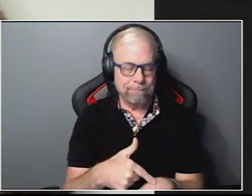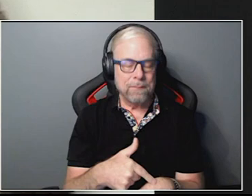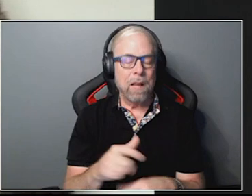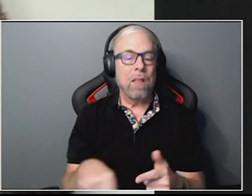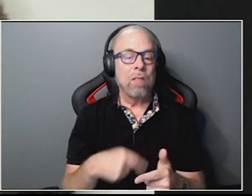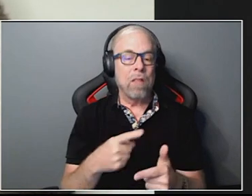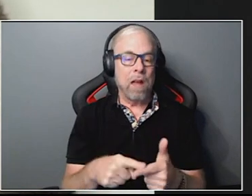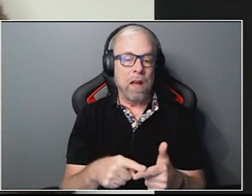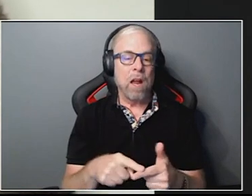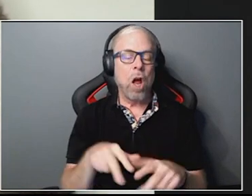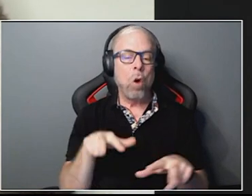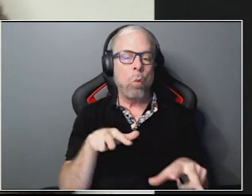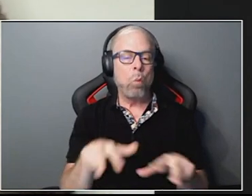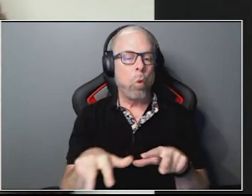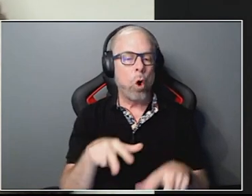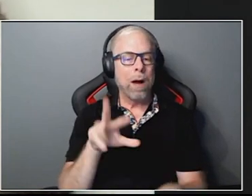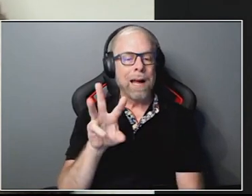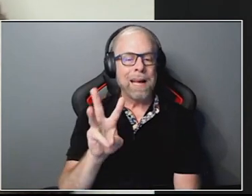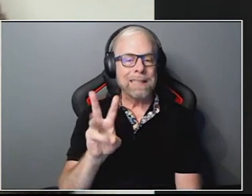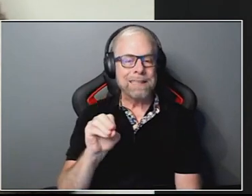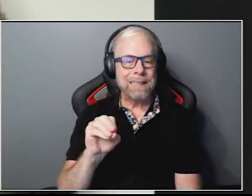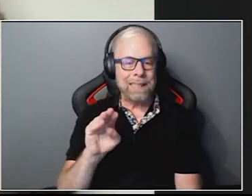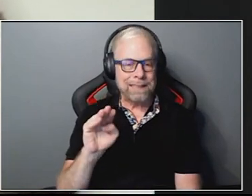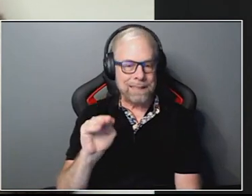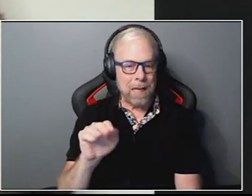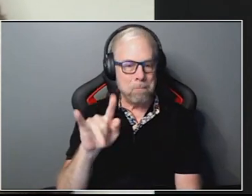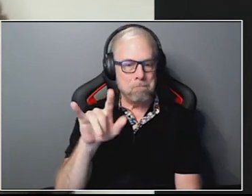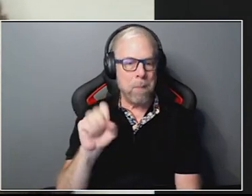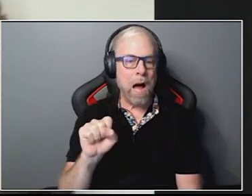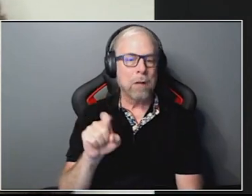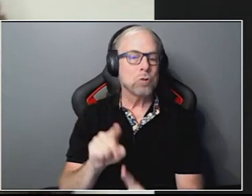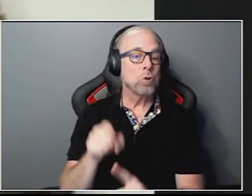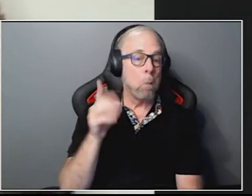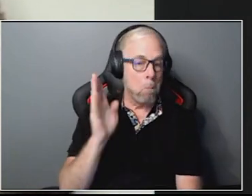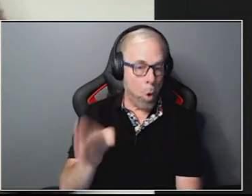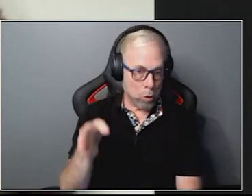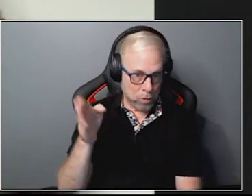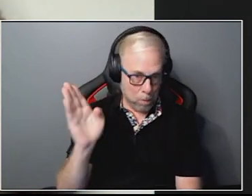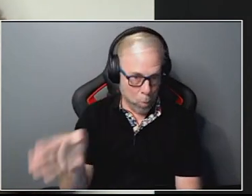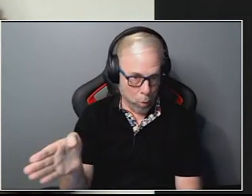walked 60 miles to Baltimore. Well, when I get to Baltimore,